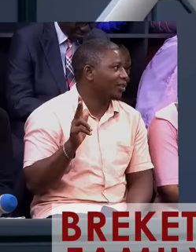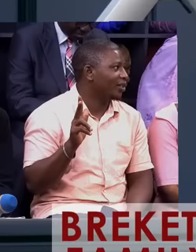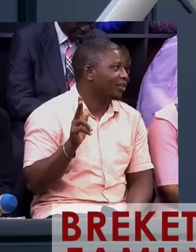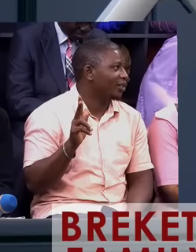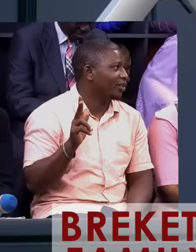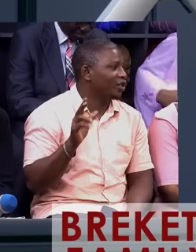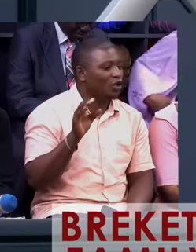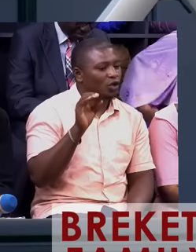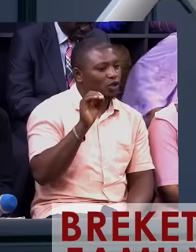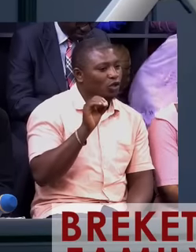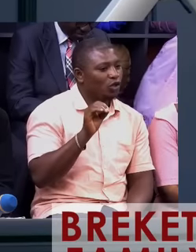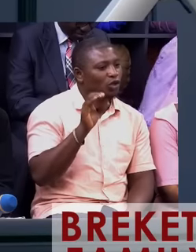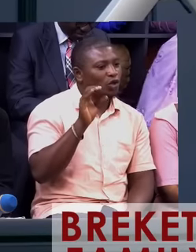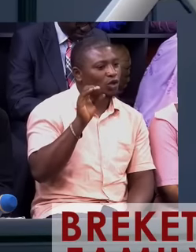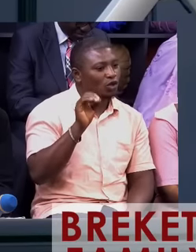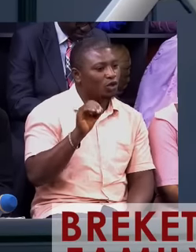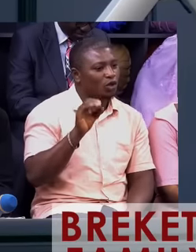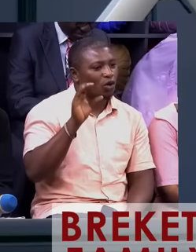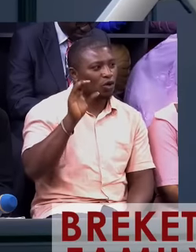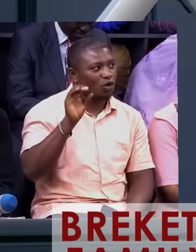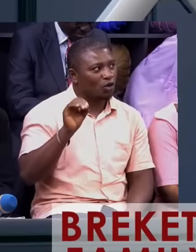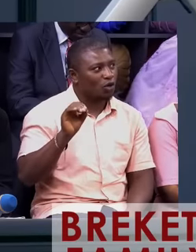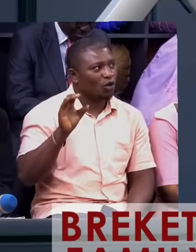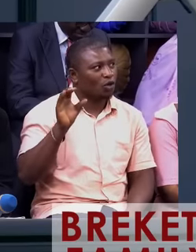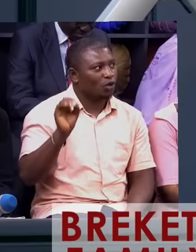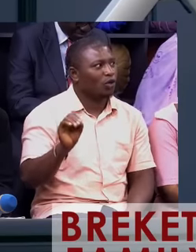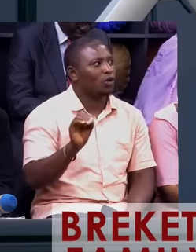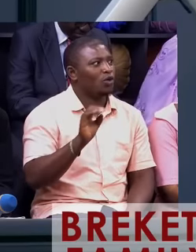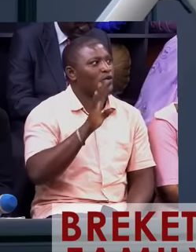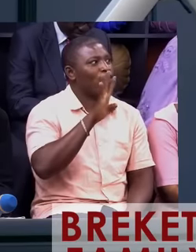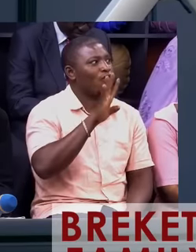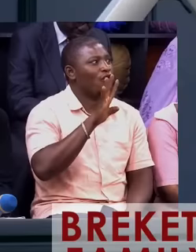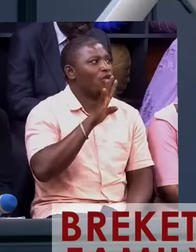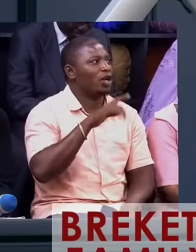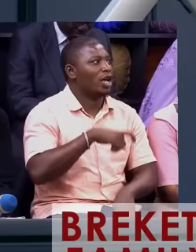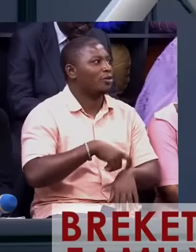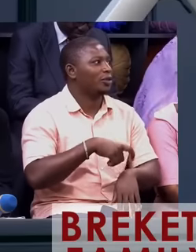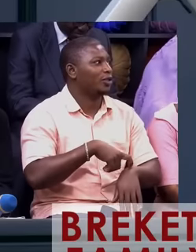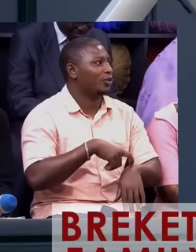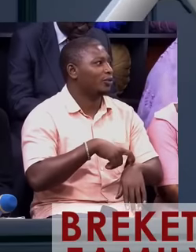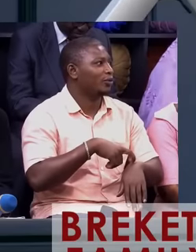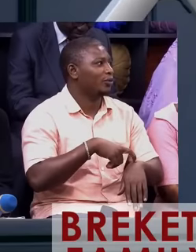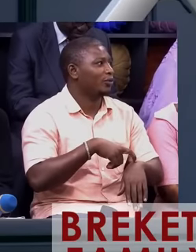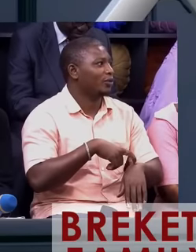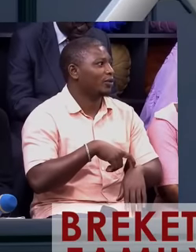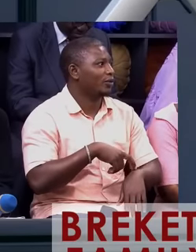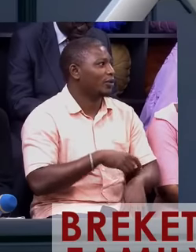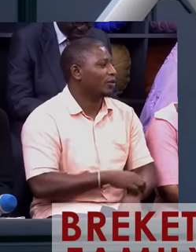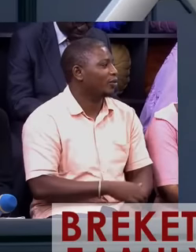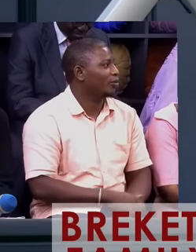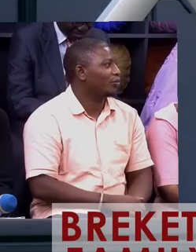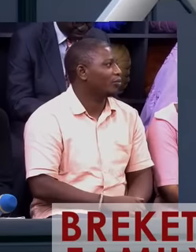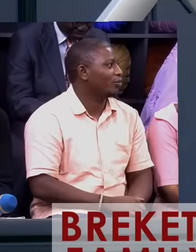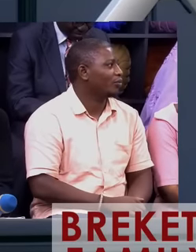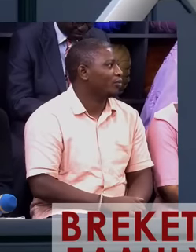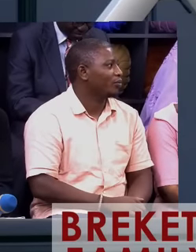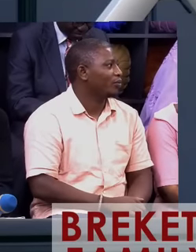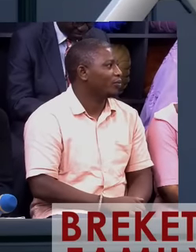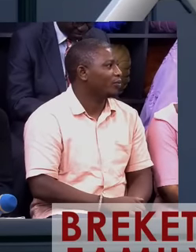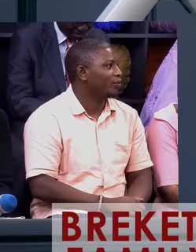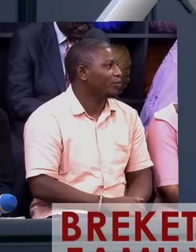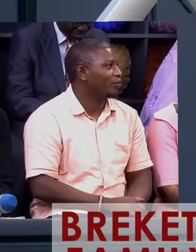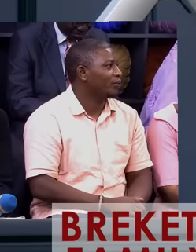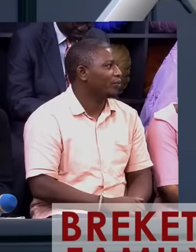go write 0 0 into four places 0 0 0 0 okay sir